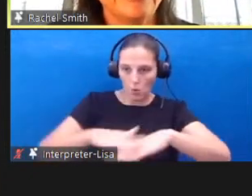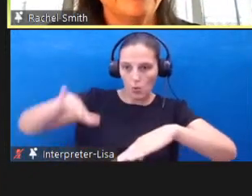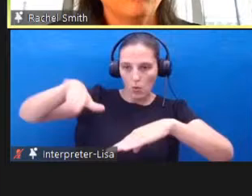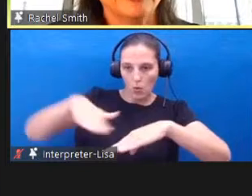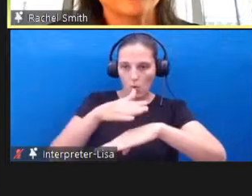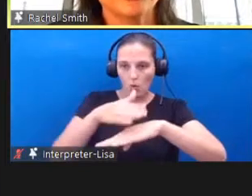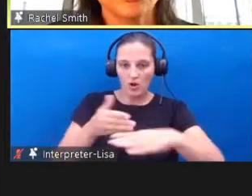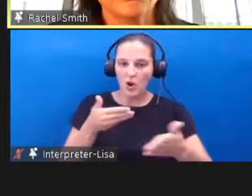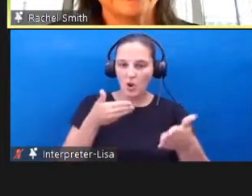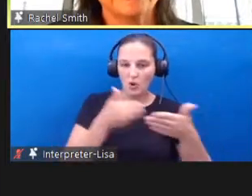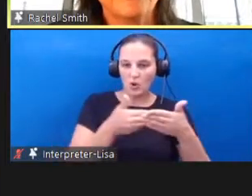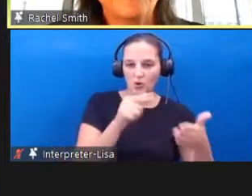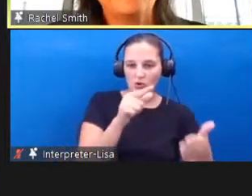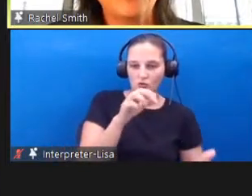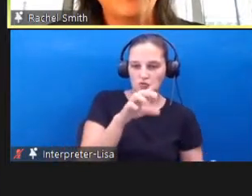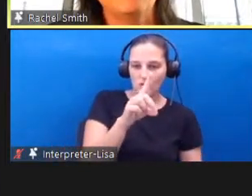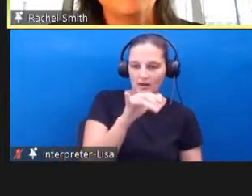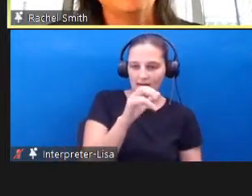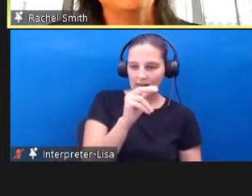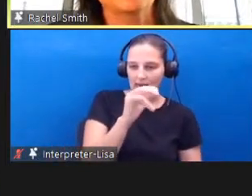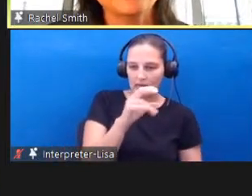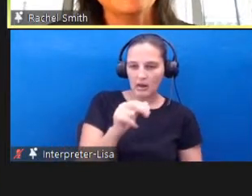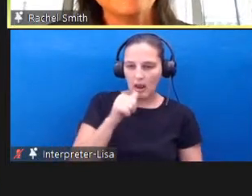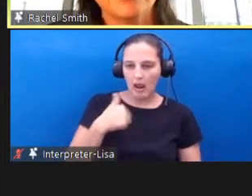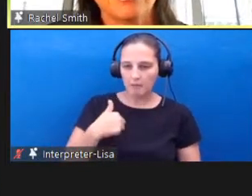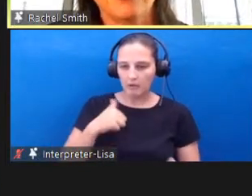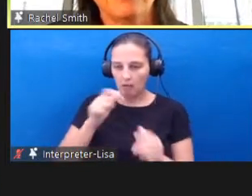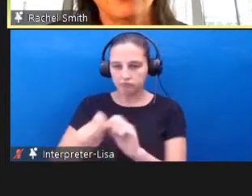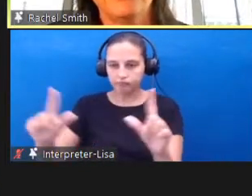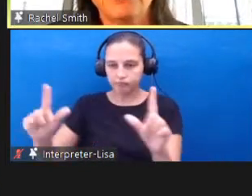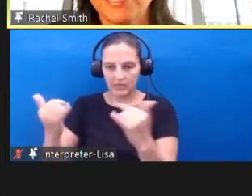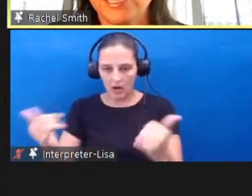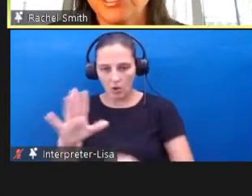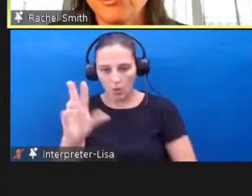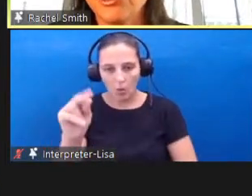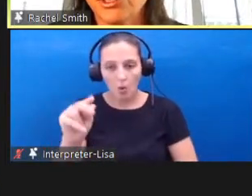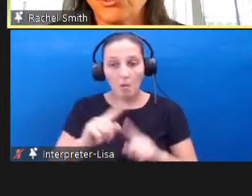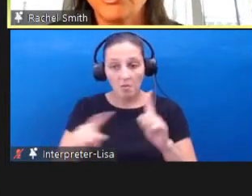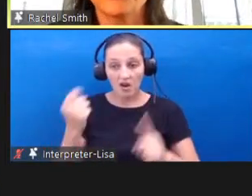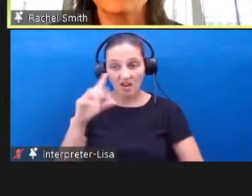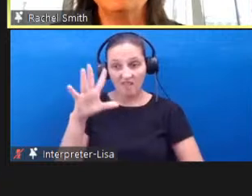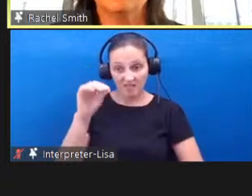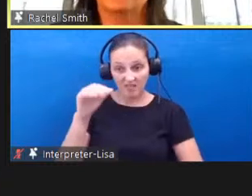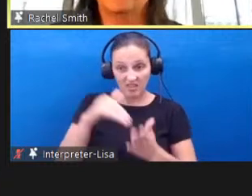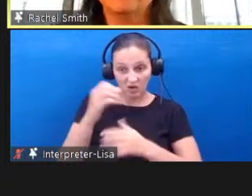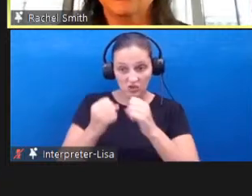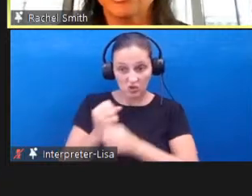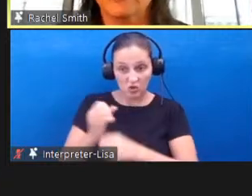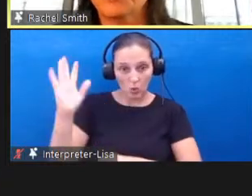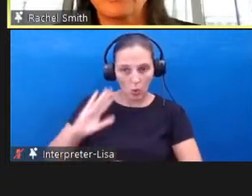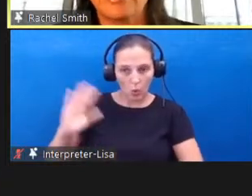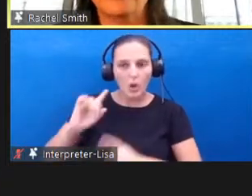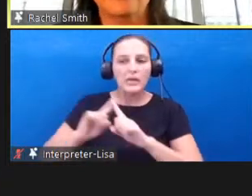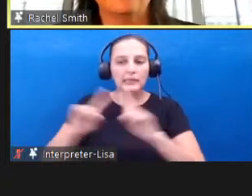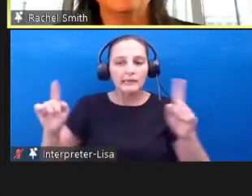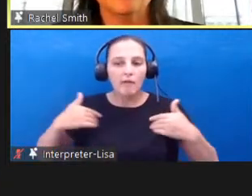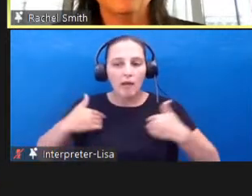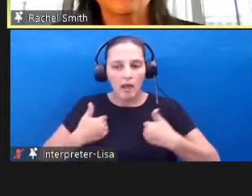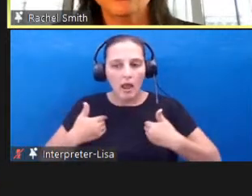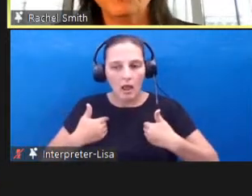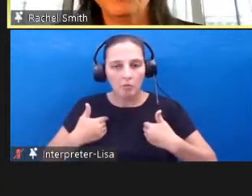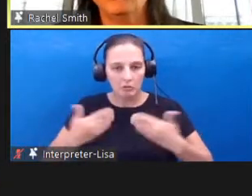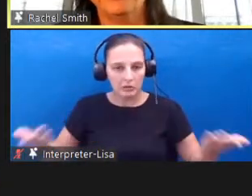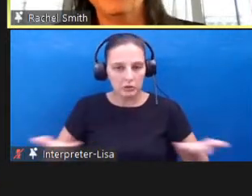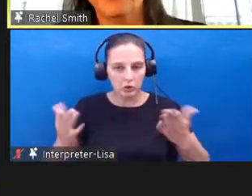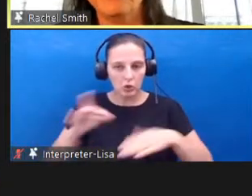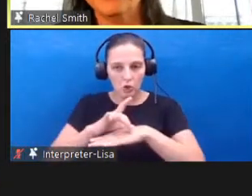Grand Canyon. I won't actually go there. But during that time of 50,000 years ago, there were some different animals on this planet. And